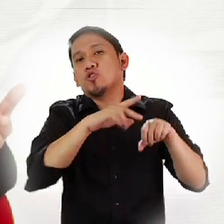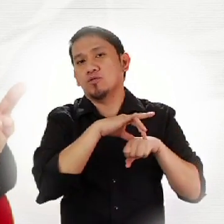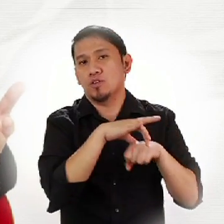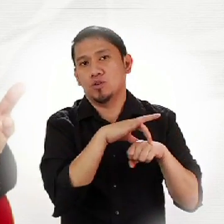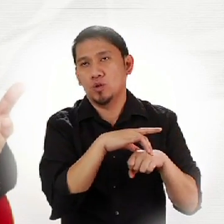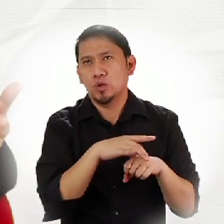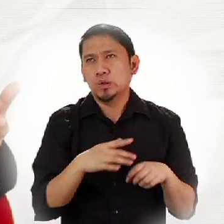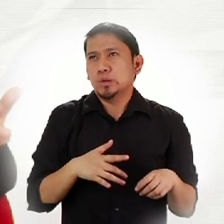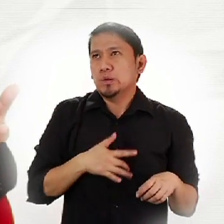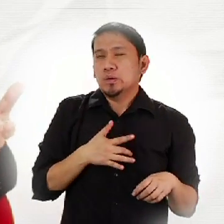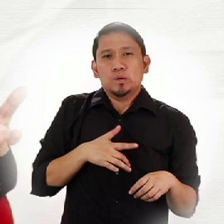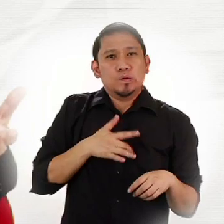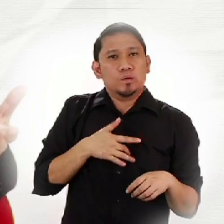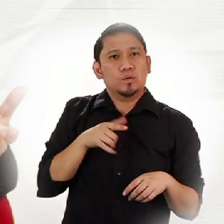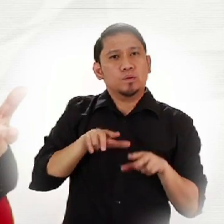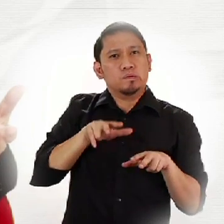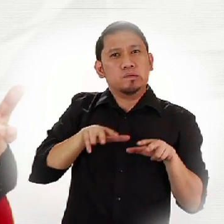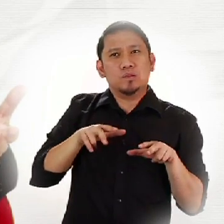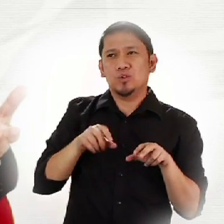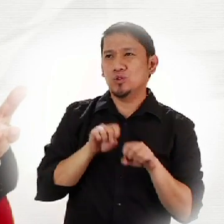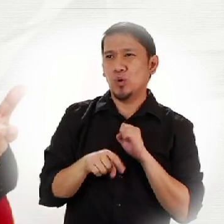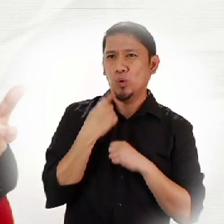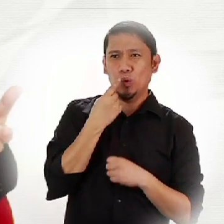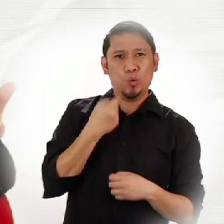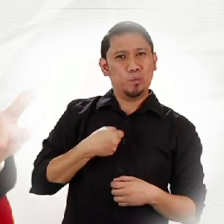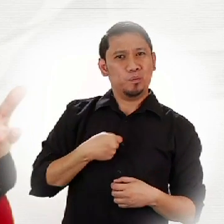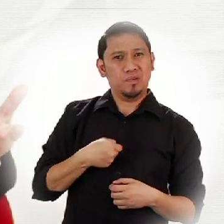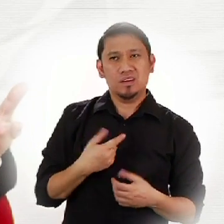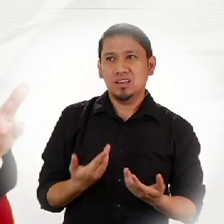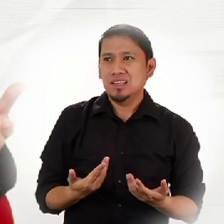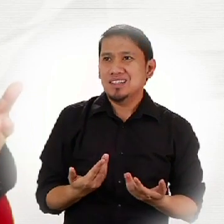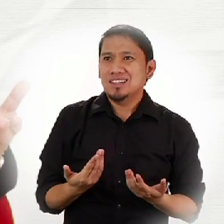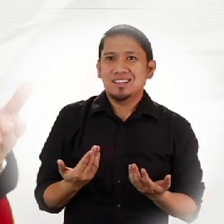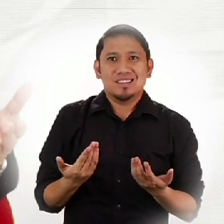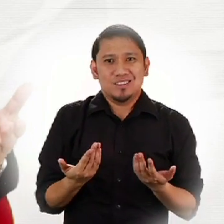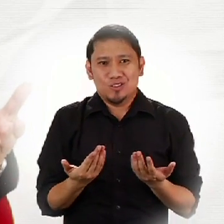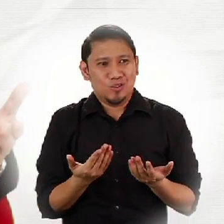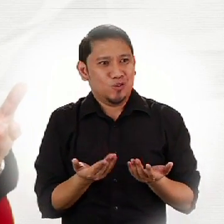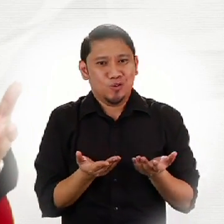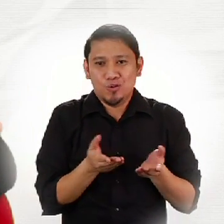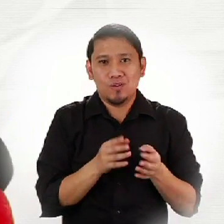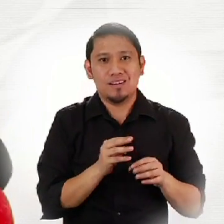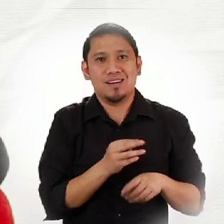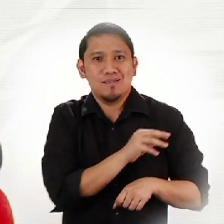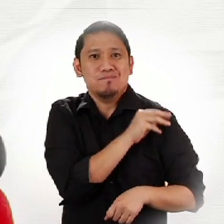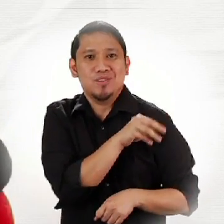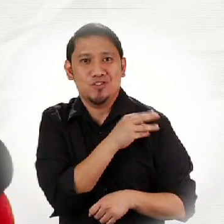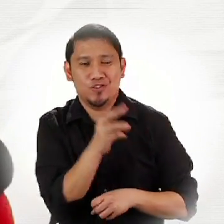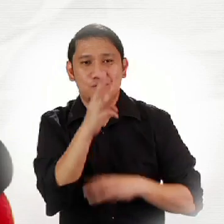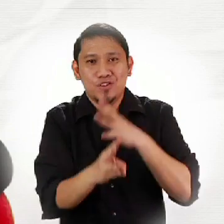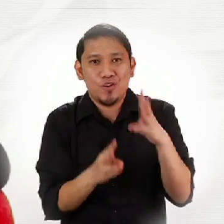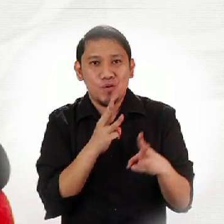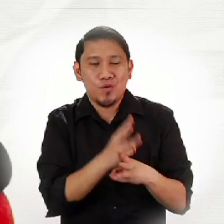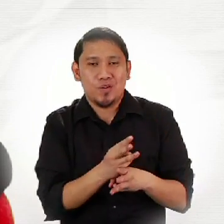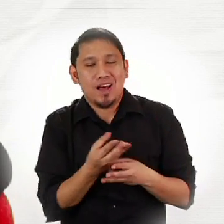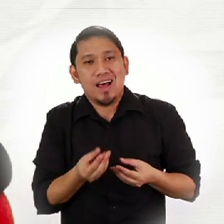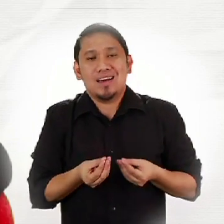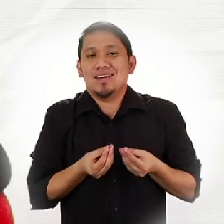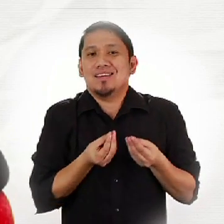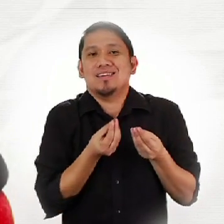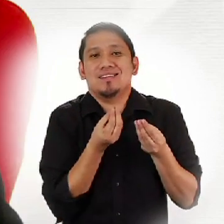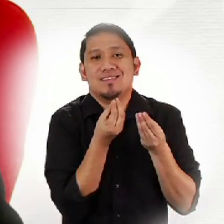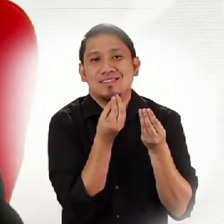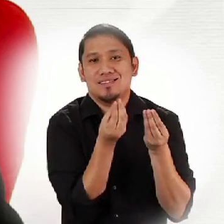not tremble? Who am I to encompass the whole earth and give it flavor as